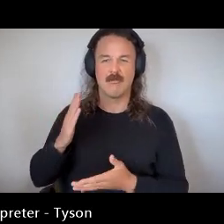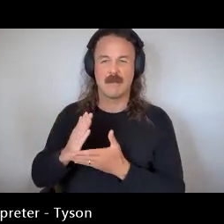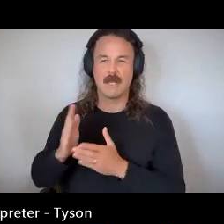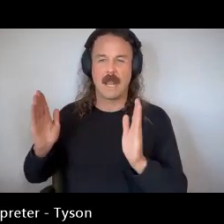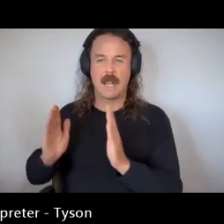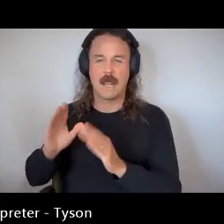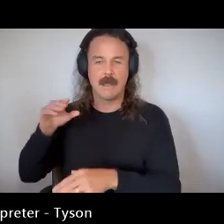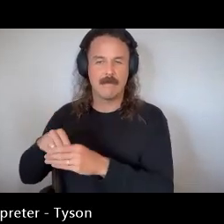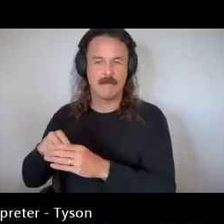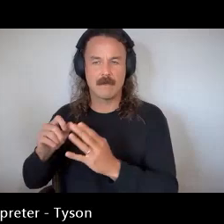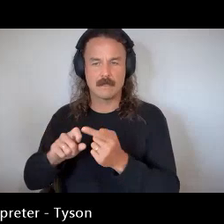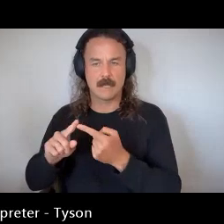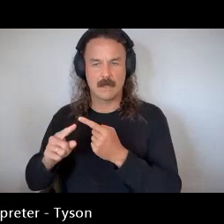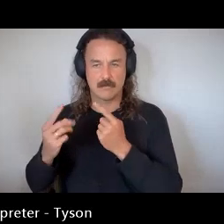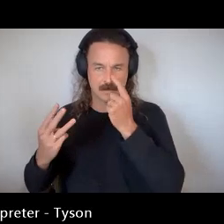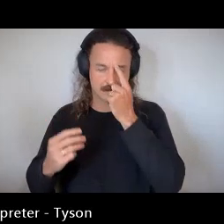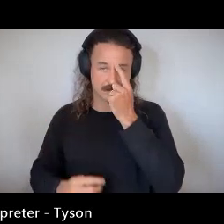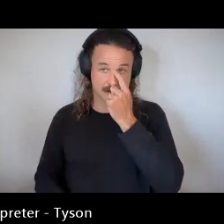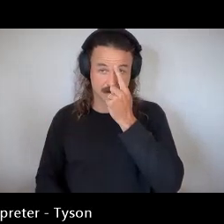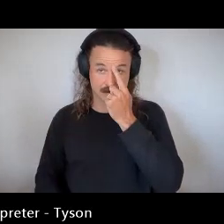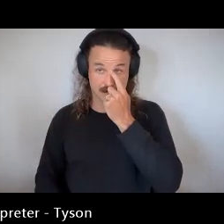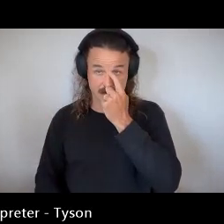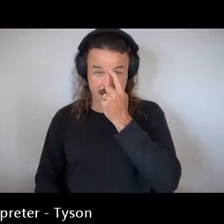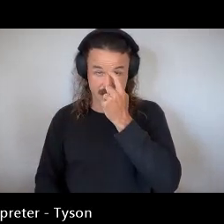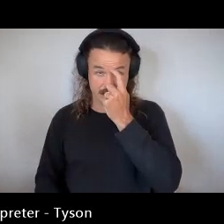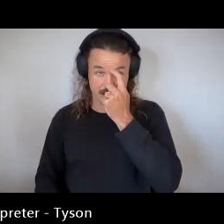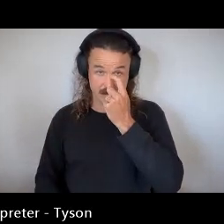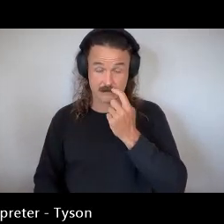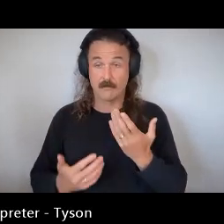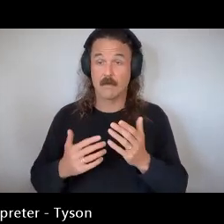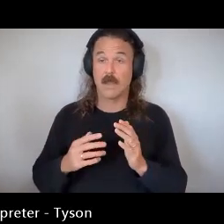really leaned in heavily to our colleagues at Valid and the Centre for